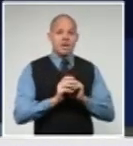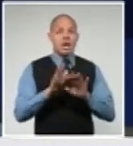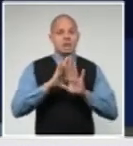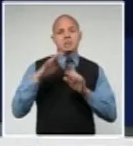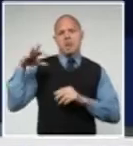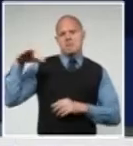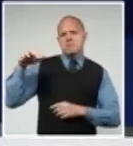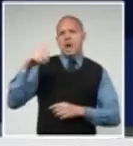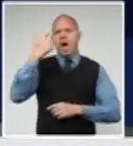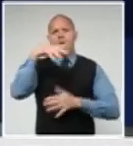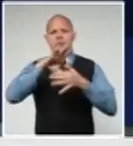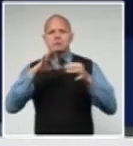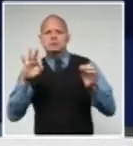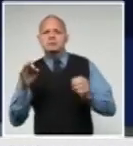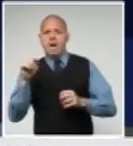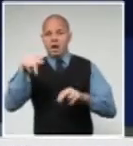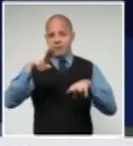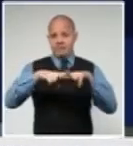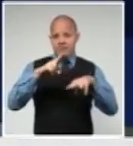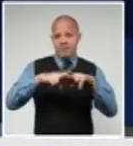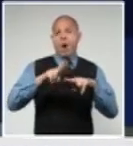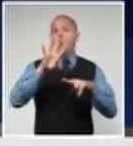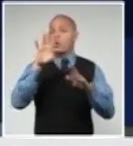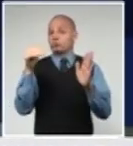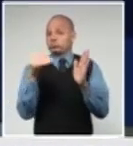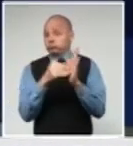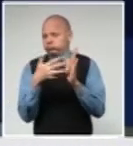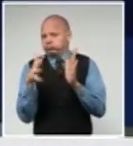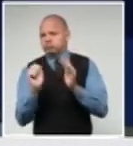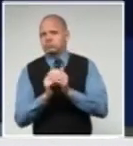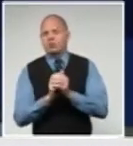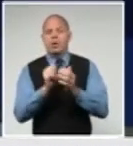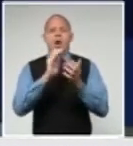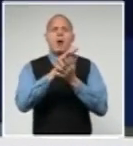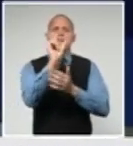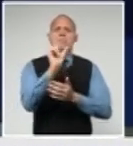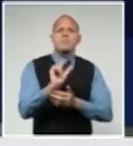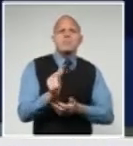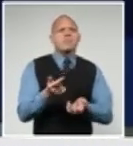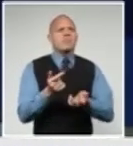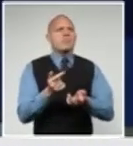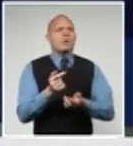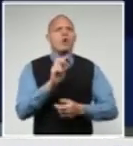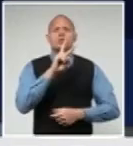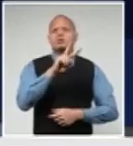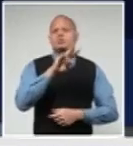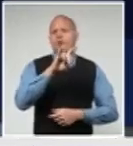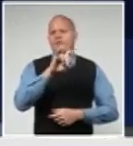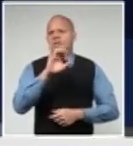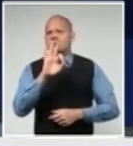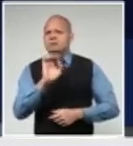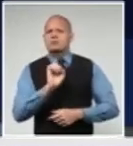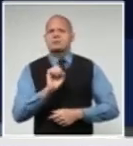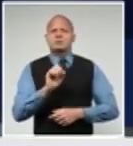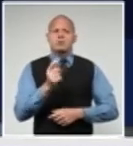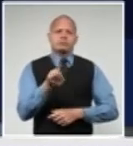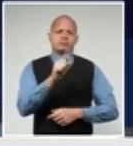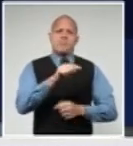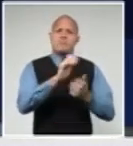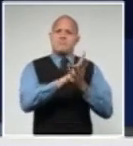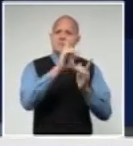Cienfuegos 206, Villa Clara 157, Santi Spiritus